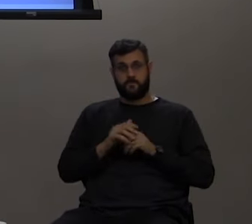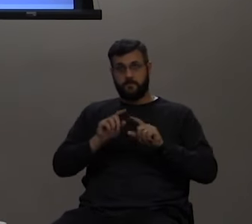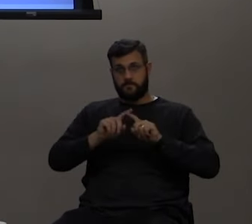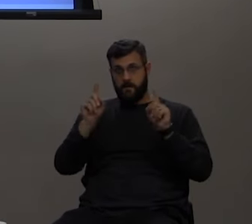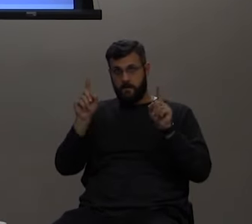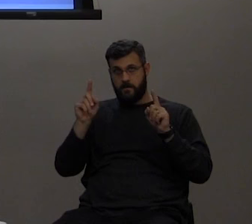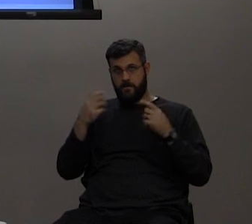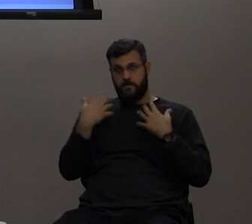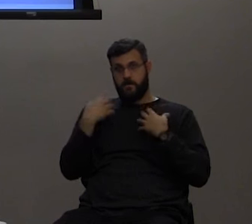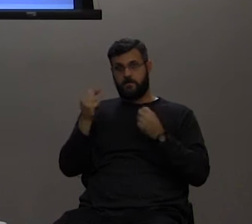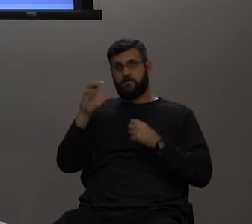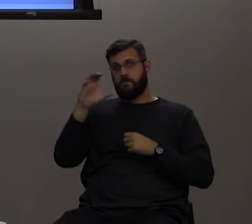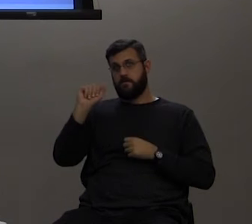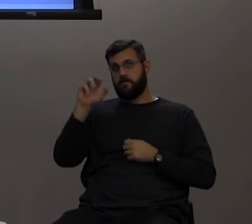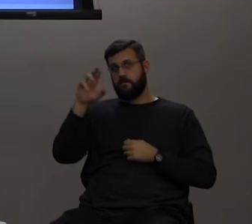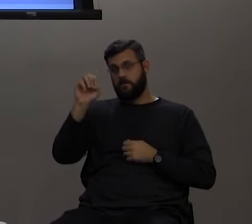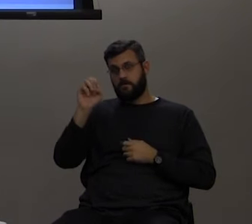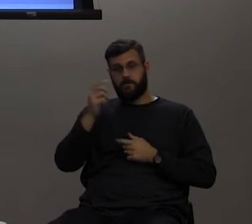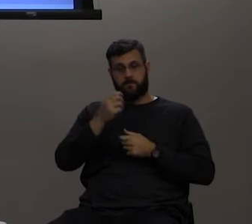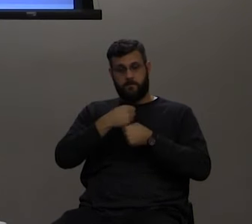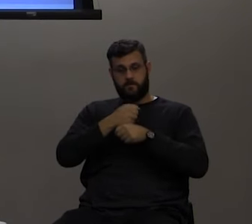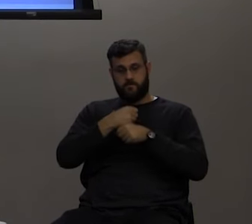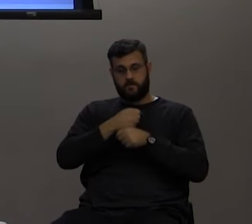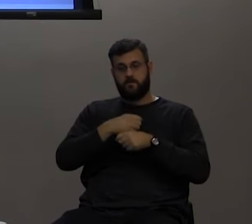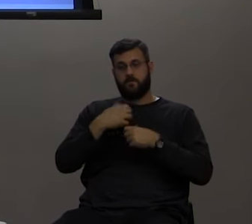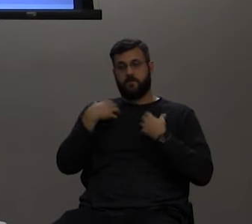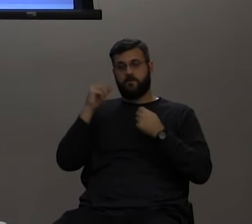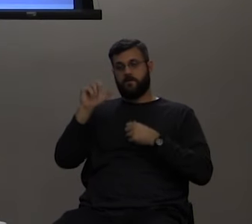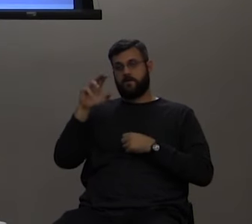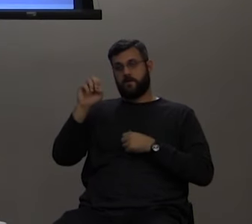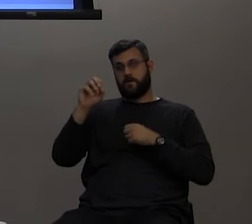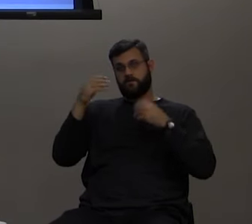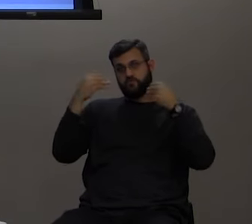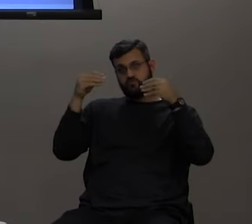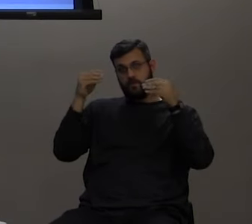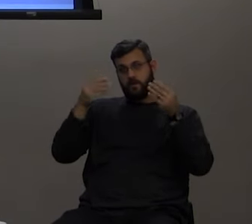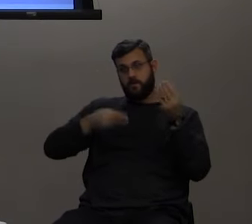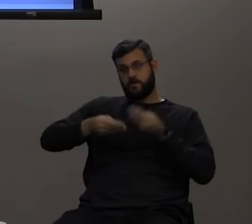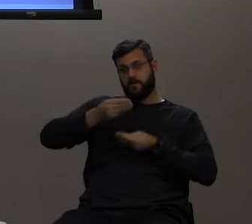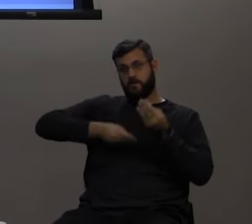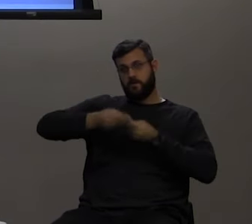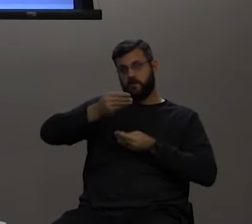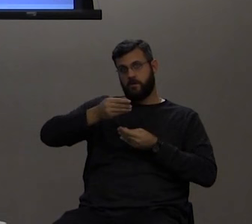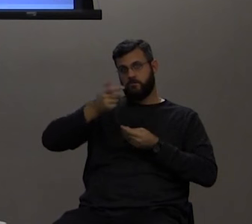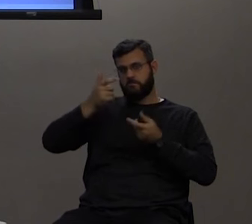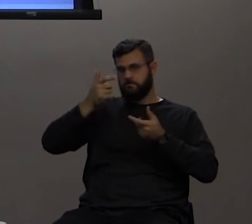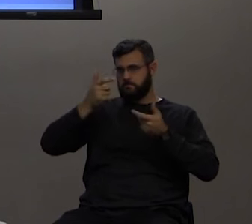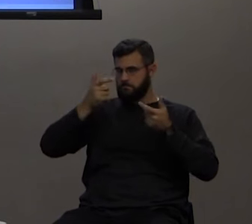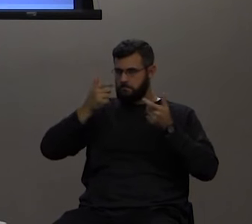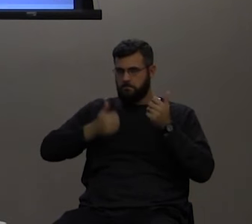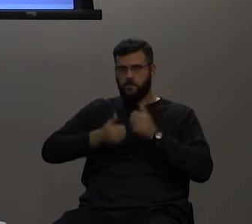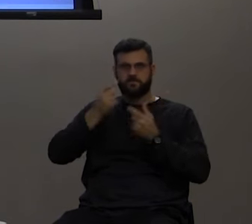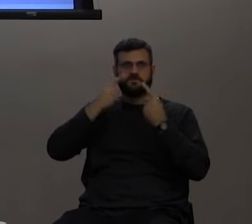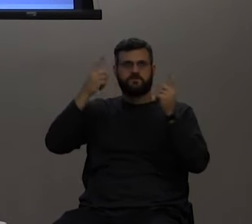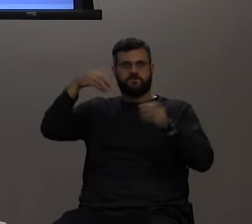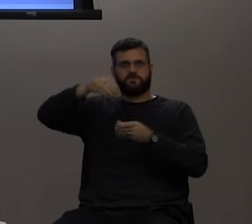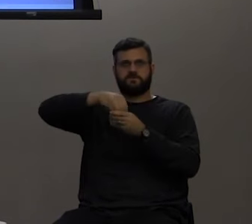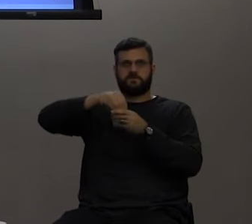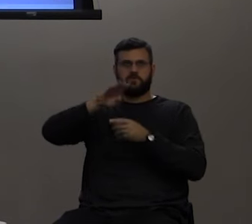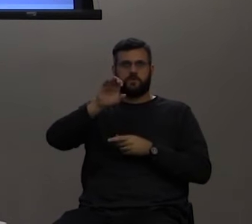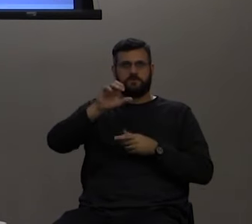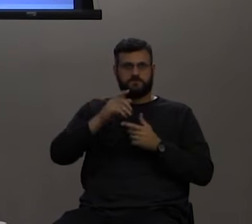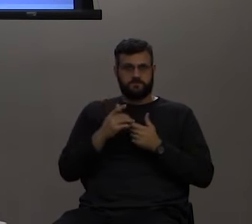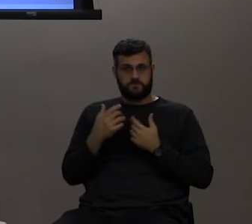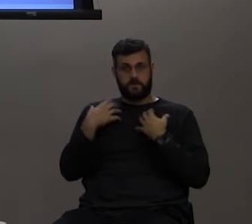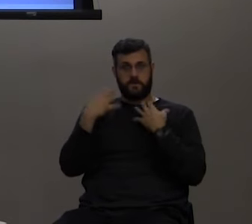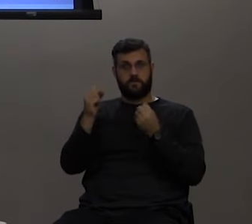But healthcare, manufacturing, and retail trade continue to be the largest employment sectors in Boyle County.